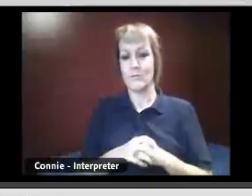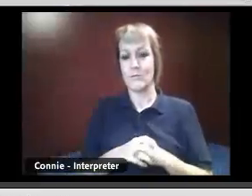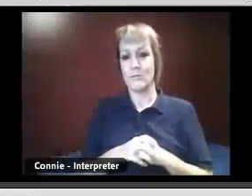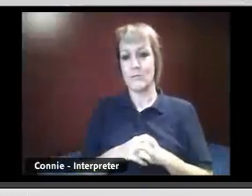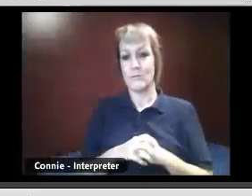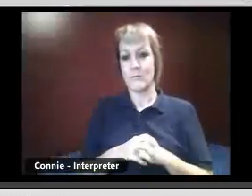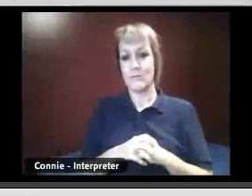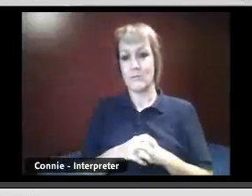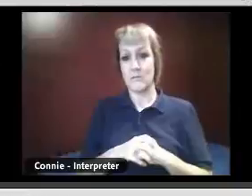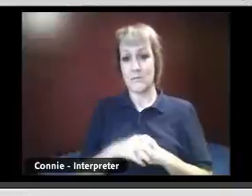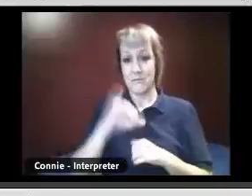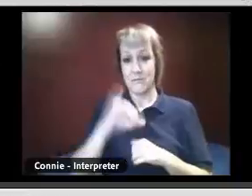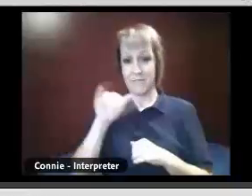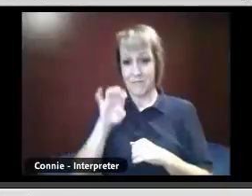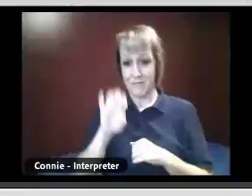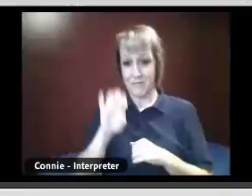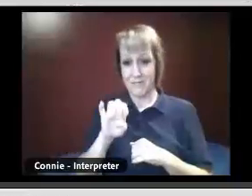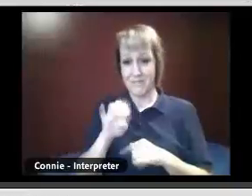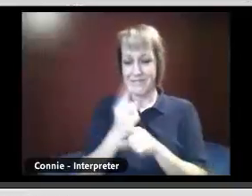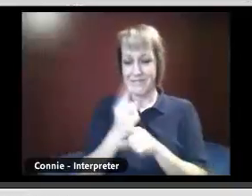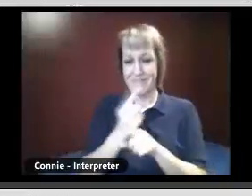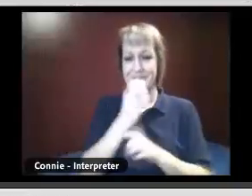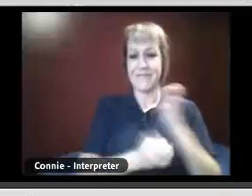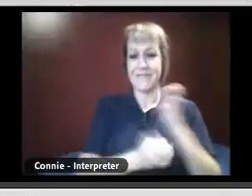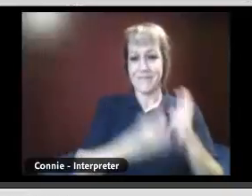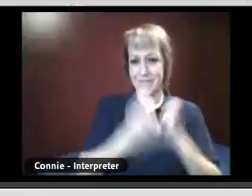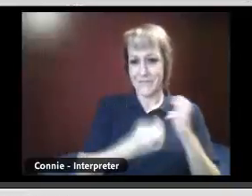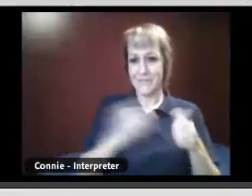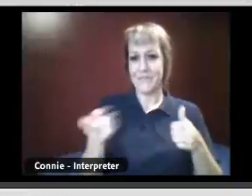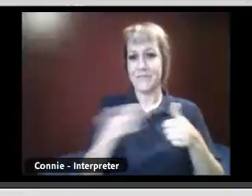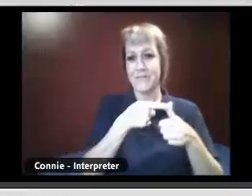Oh, Jamie, you got it. You got emotion.